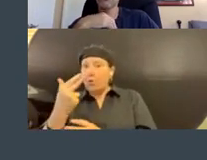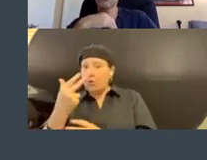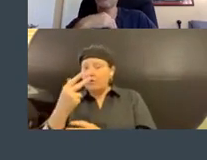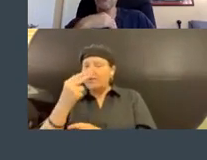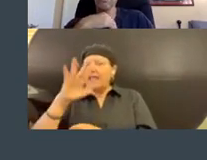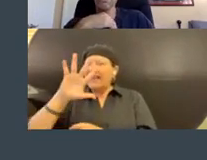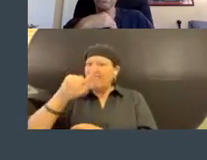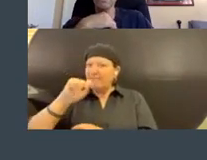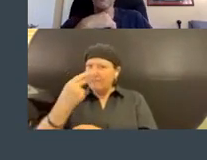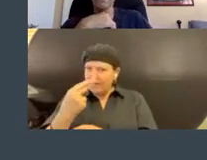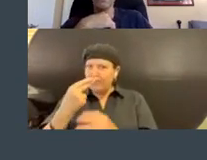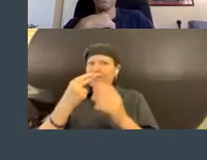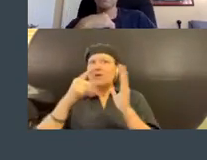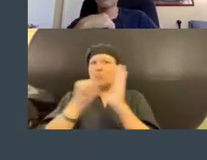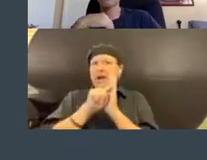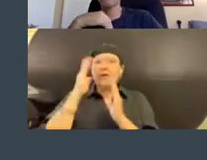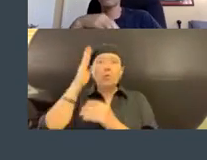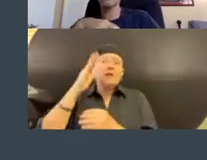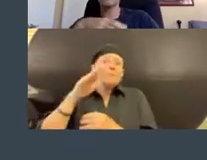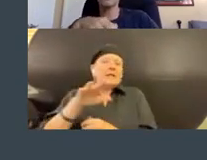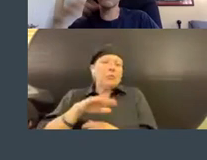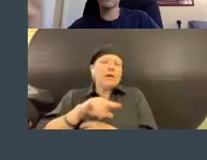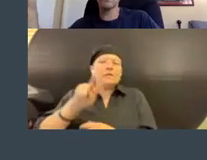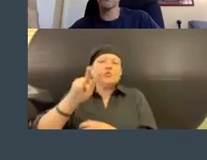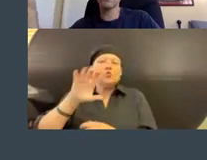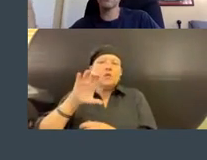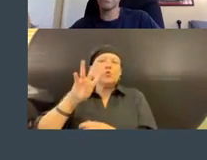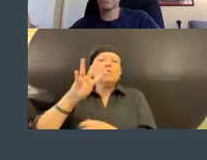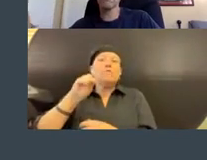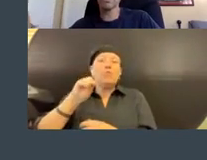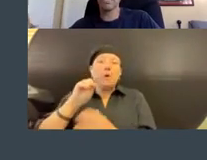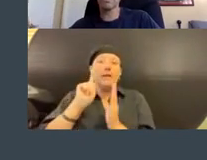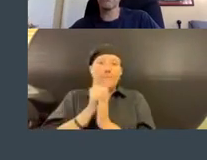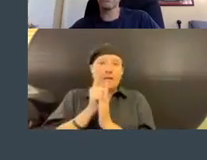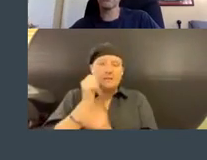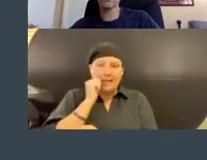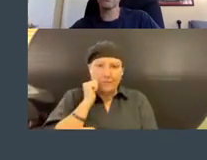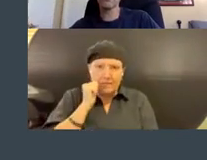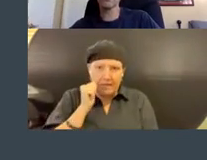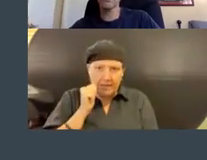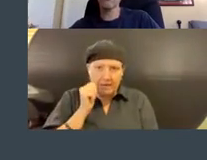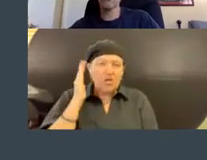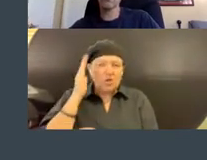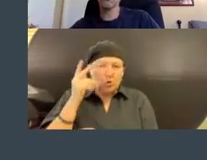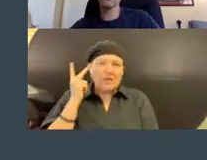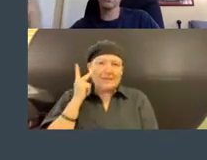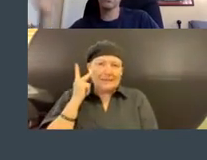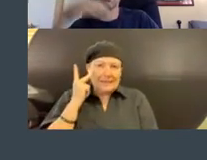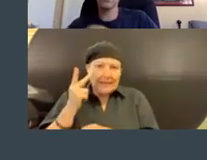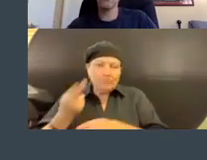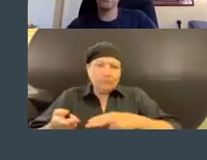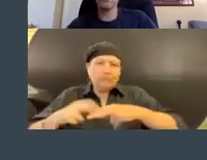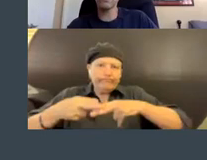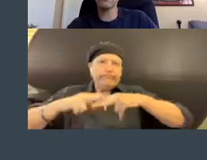about 240 minutes a day. So you should see a significant increase in time and interaction with the teachers from what you